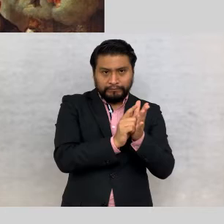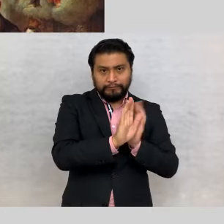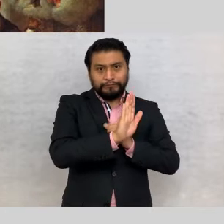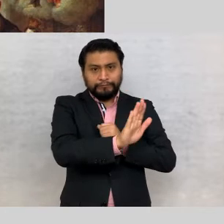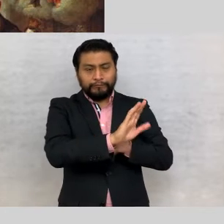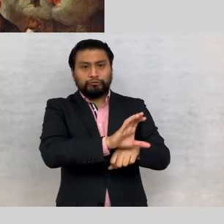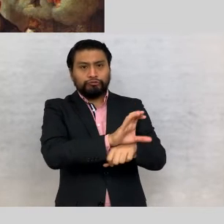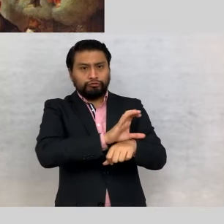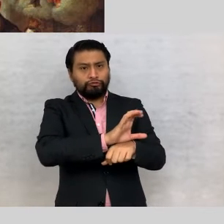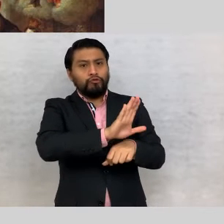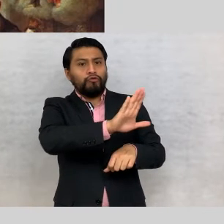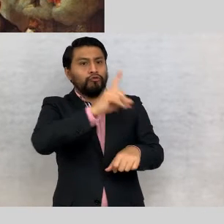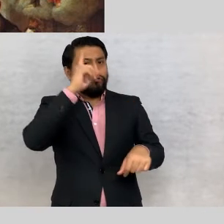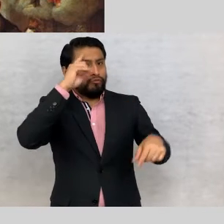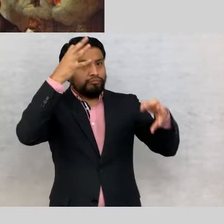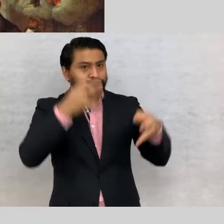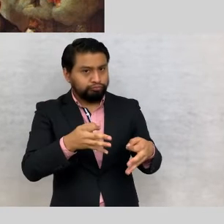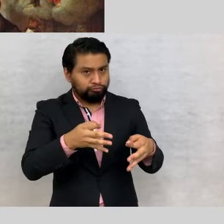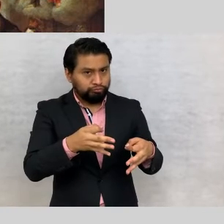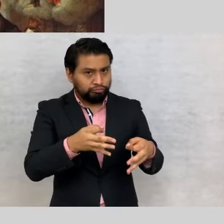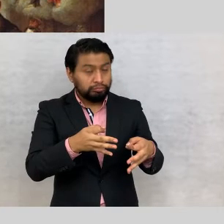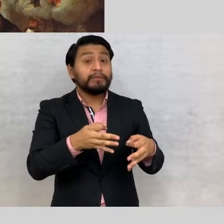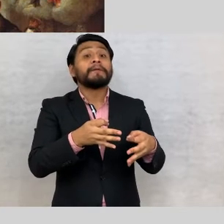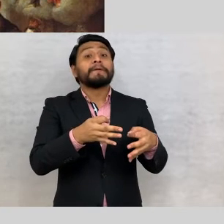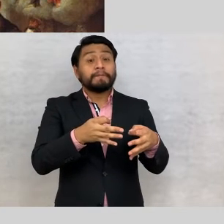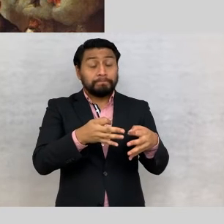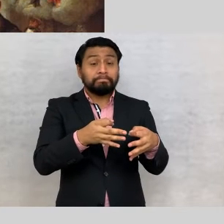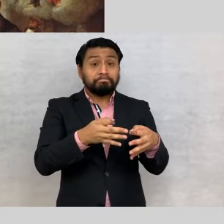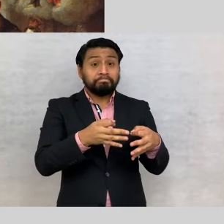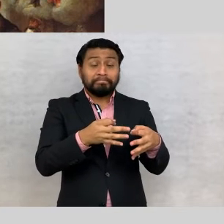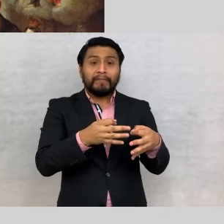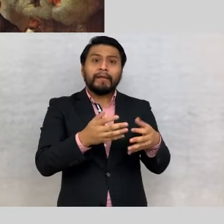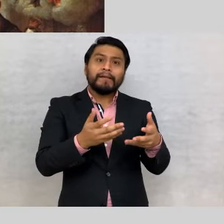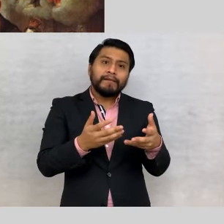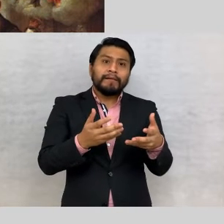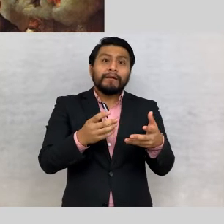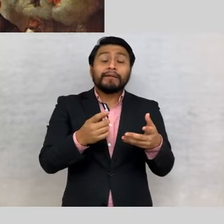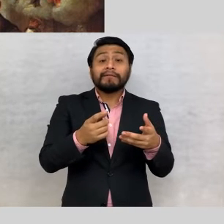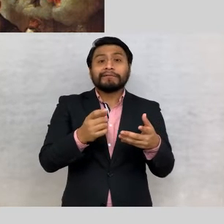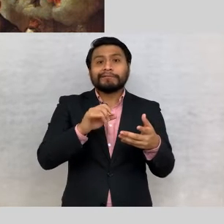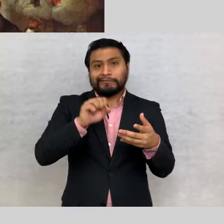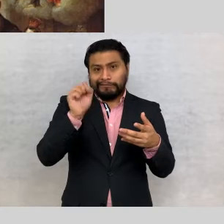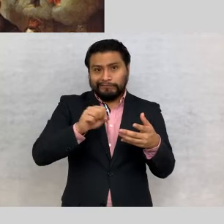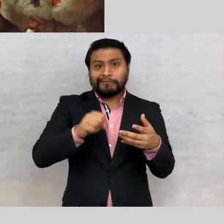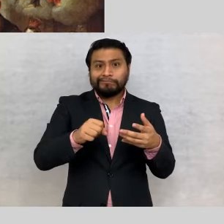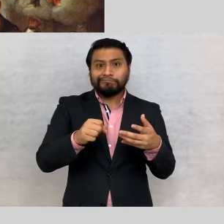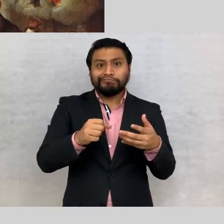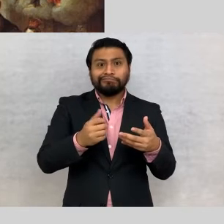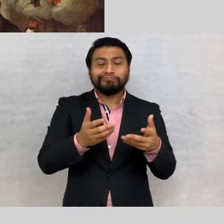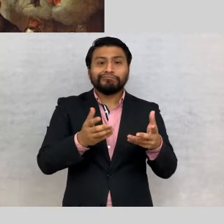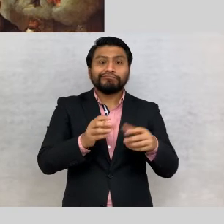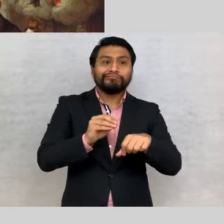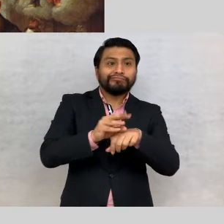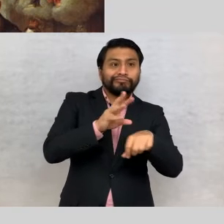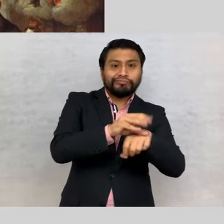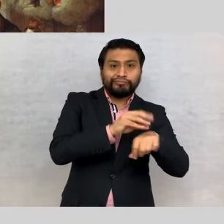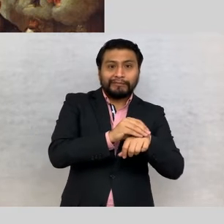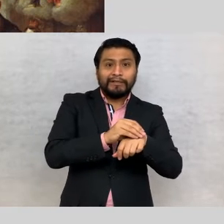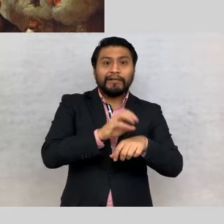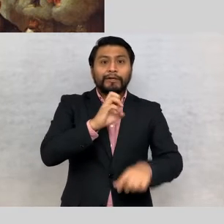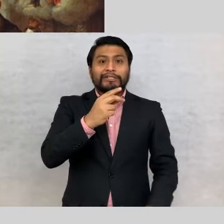of the Church, was clearly anti-sterilization, even when it promoted a confessional